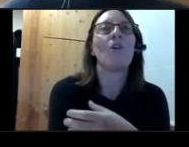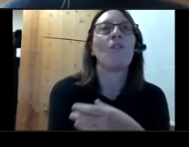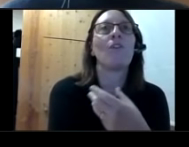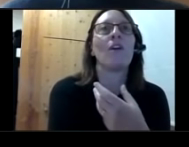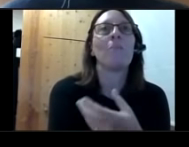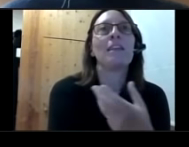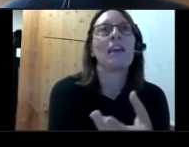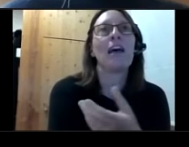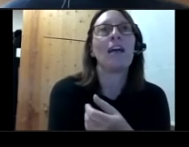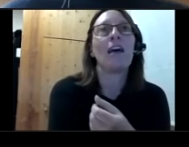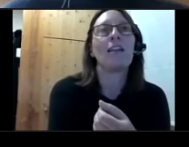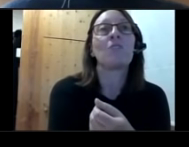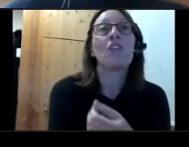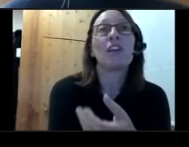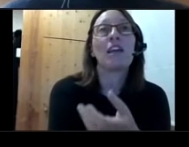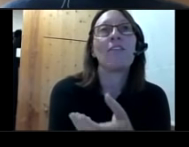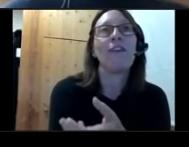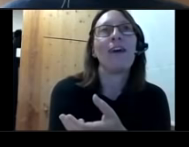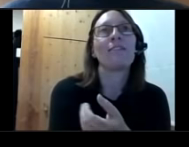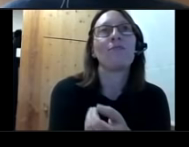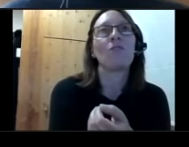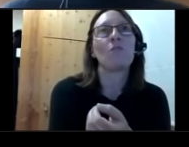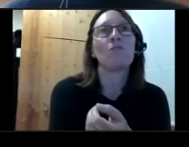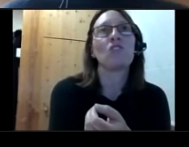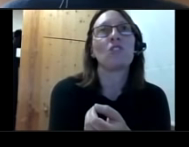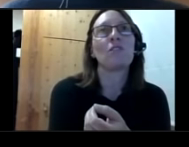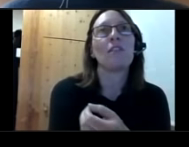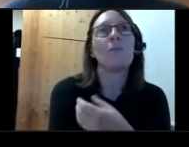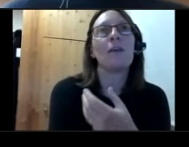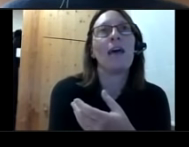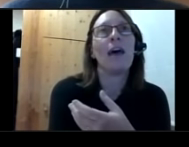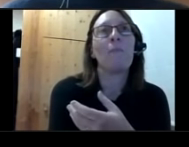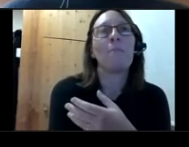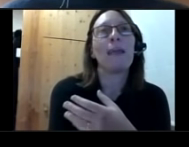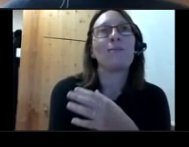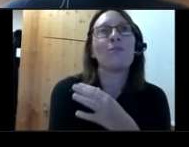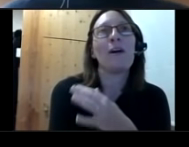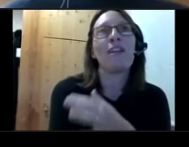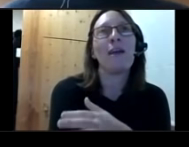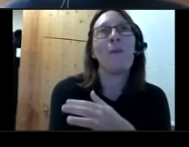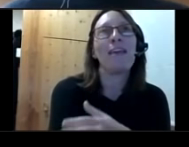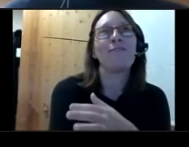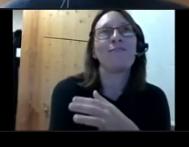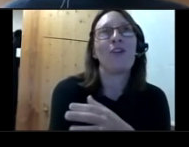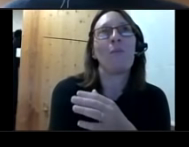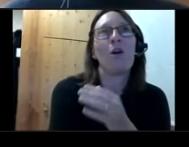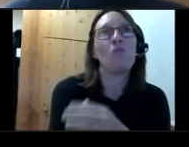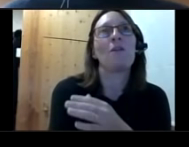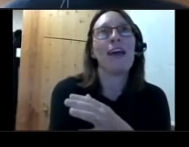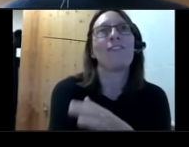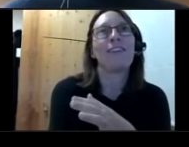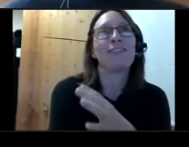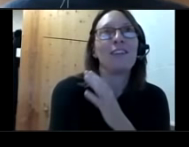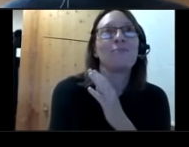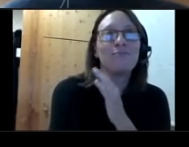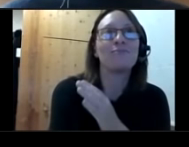forms of media and expression can affect different groups of students. So it's not about running away from, you must